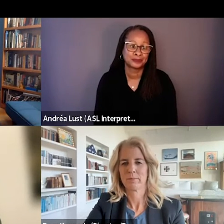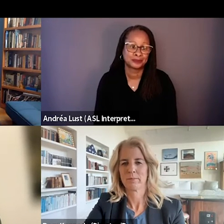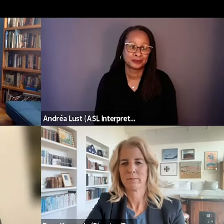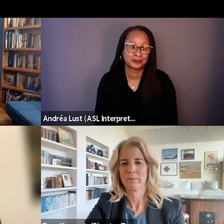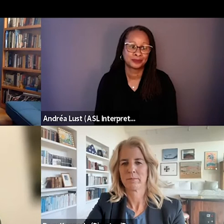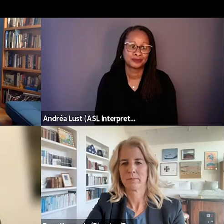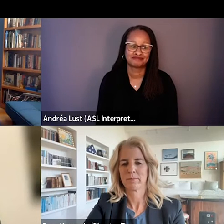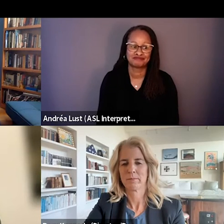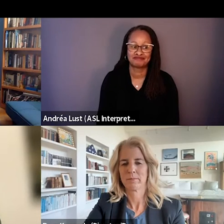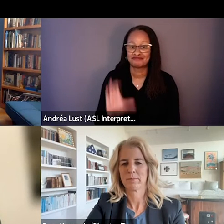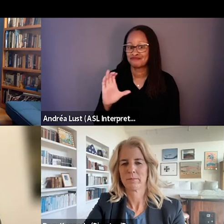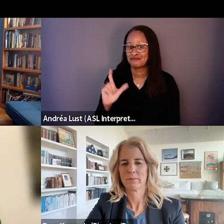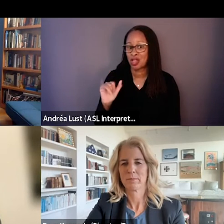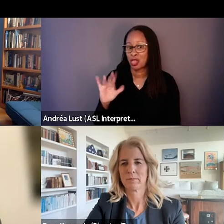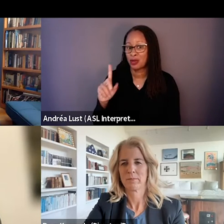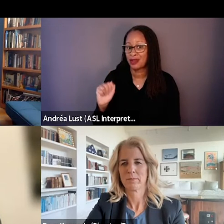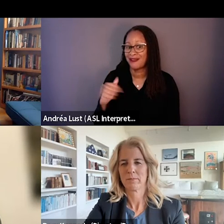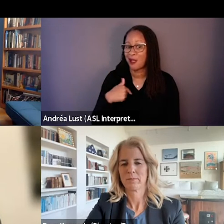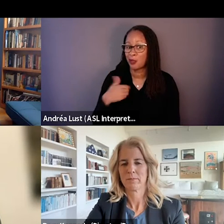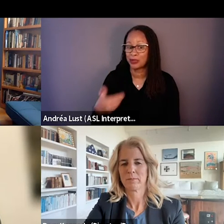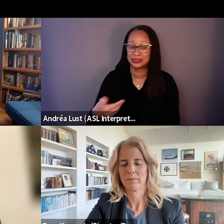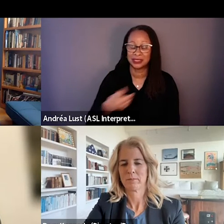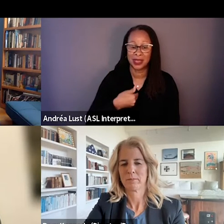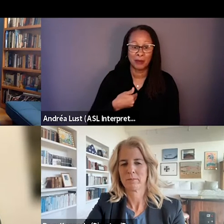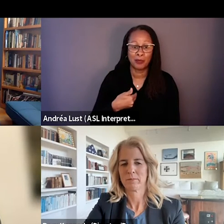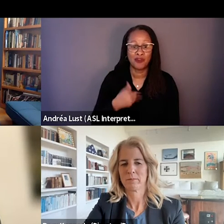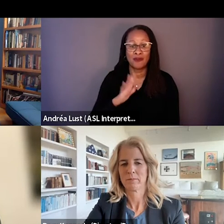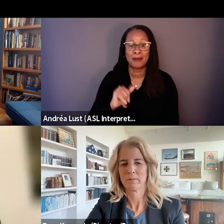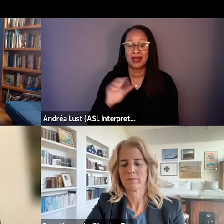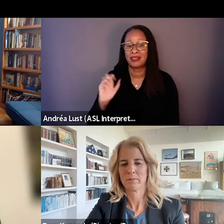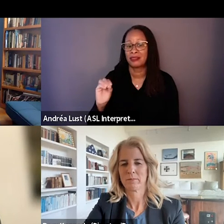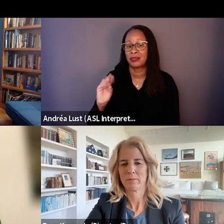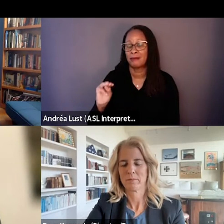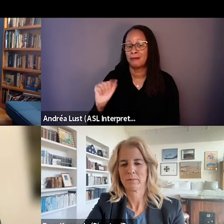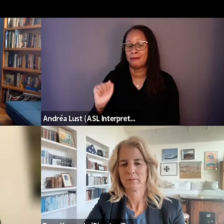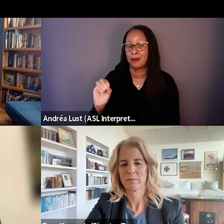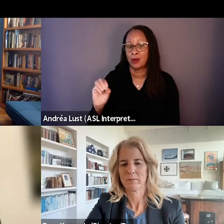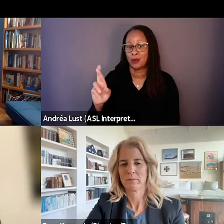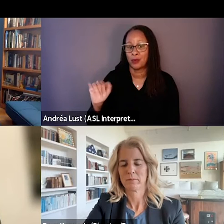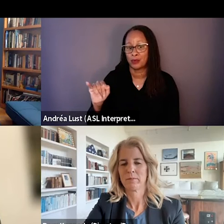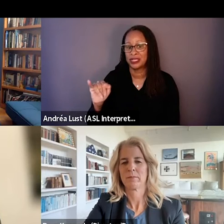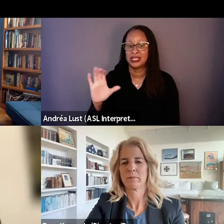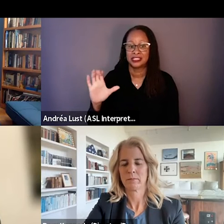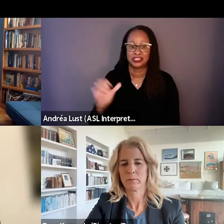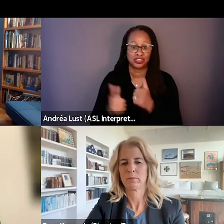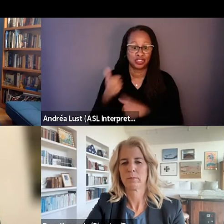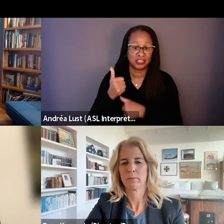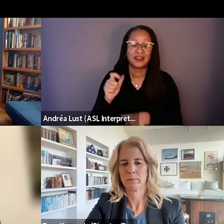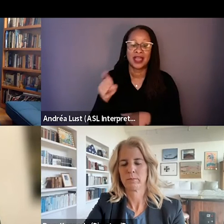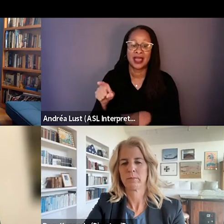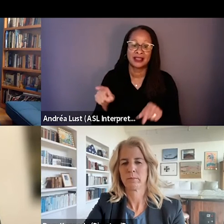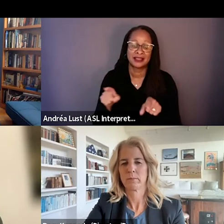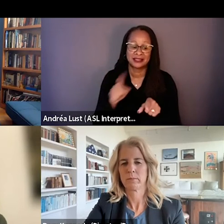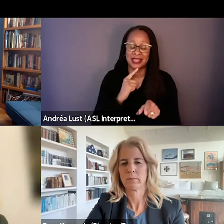I was moved by what the Maori chief said about the people who died there being guardians of the island forevermore. I thought